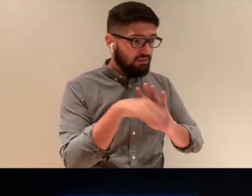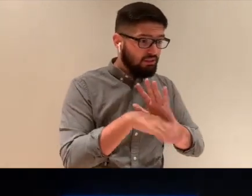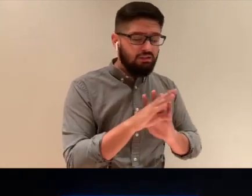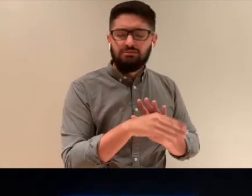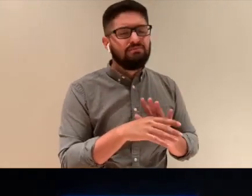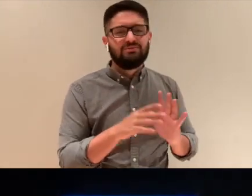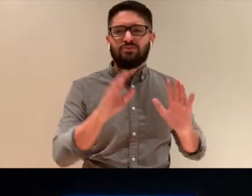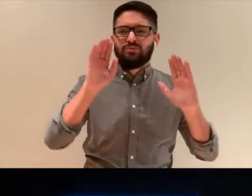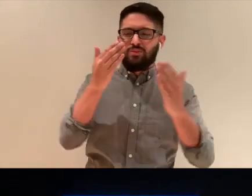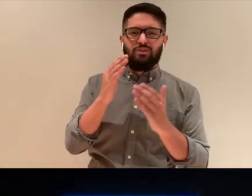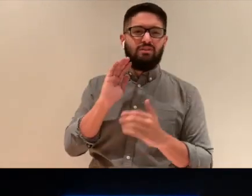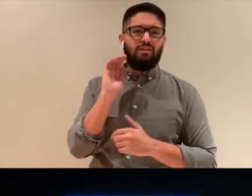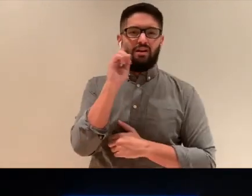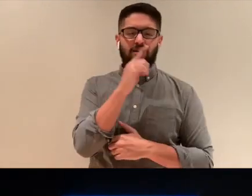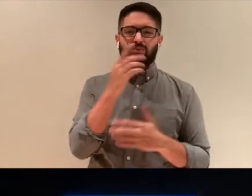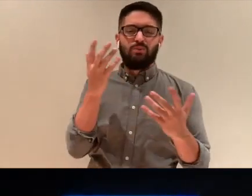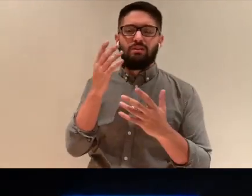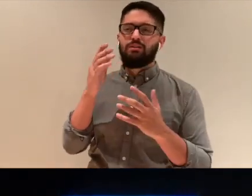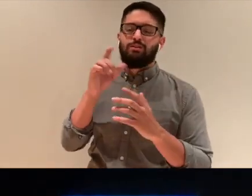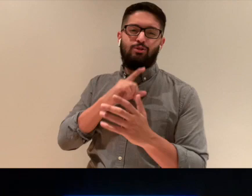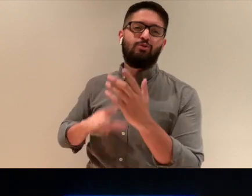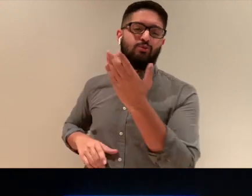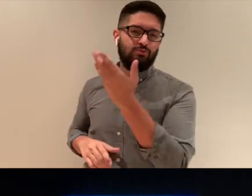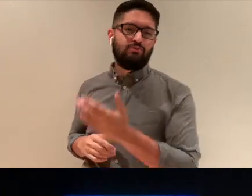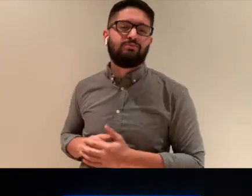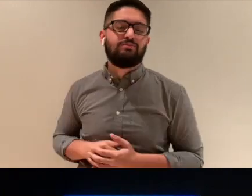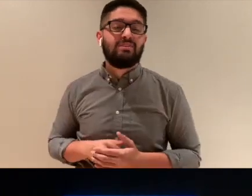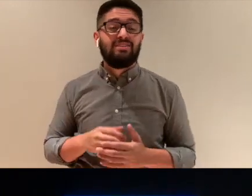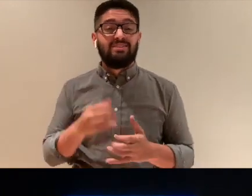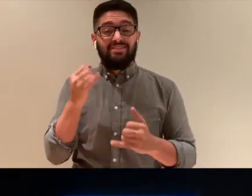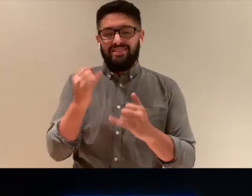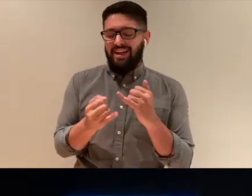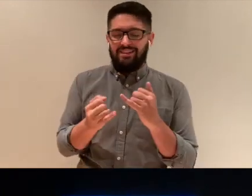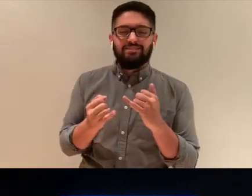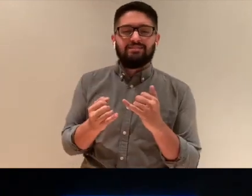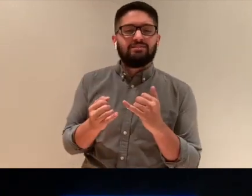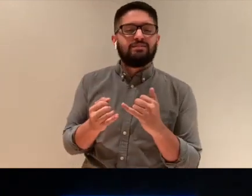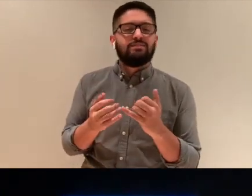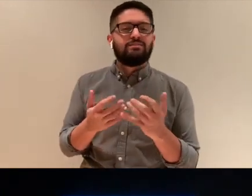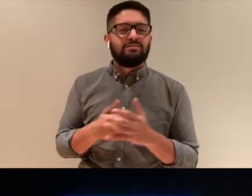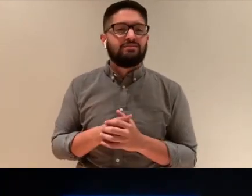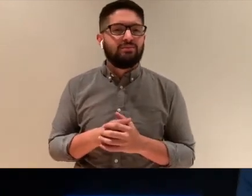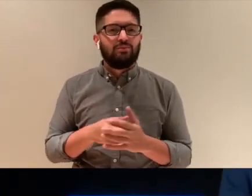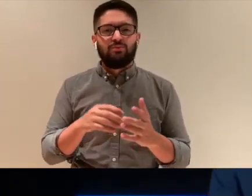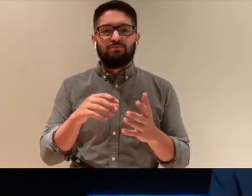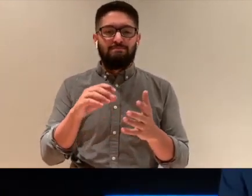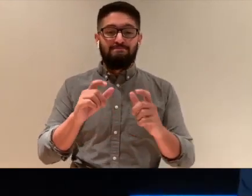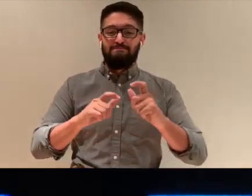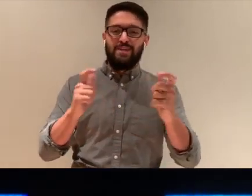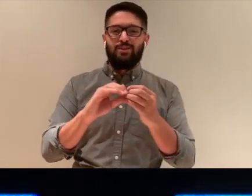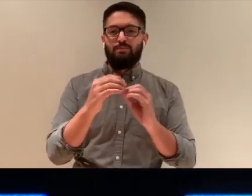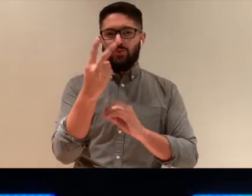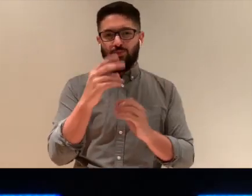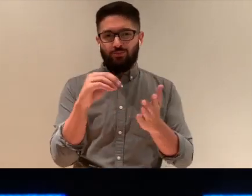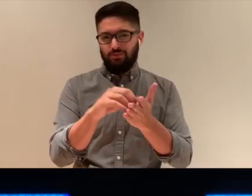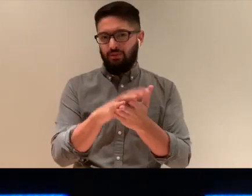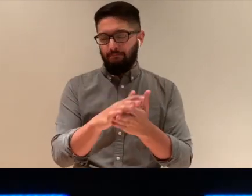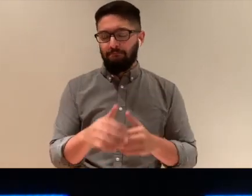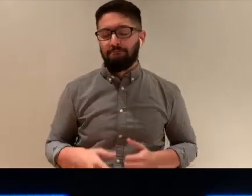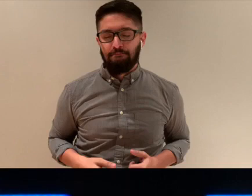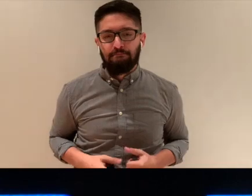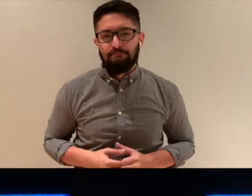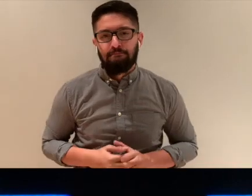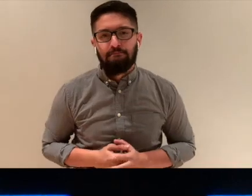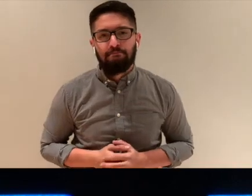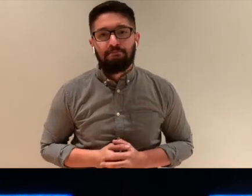our eyes on the Lord. And last but not least, and let me end with this. Write this down as big number two if you're taking notes.